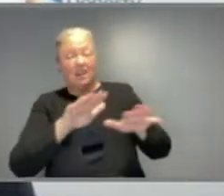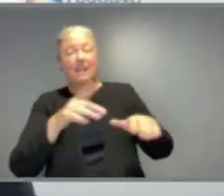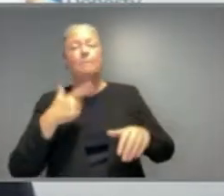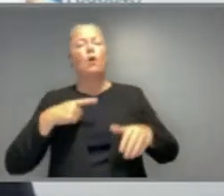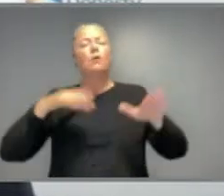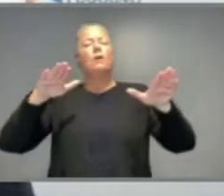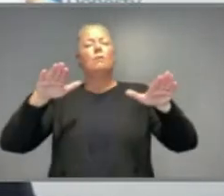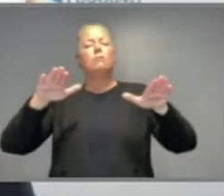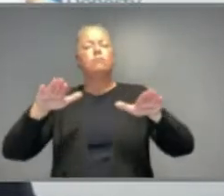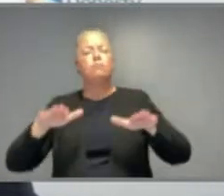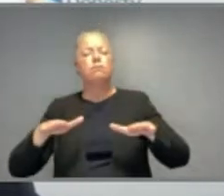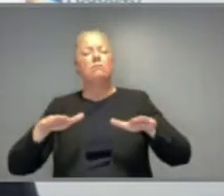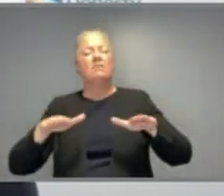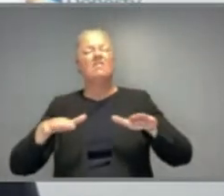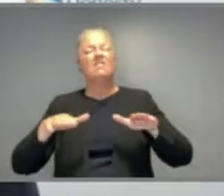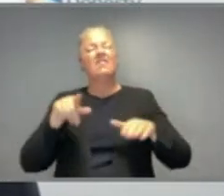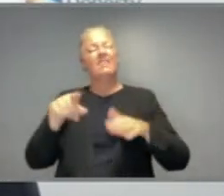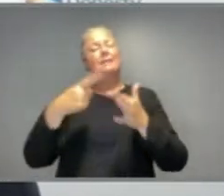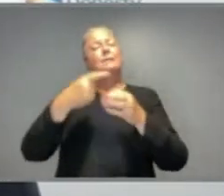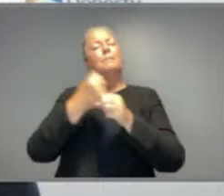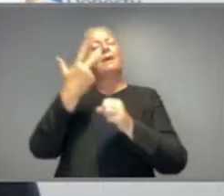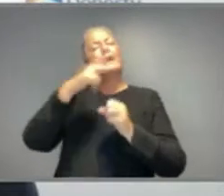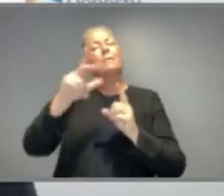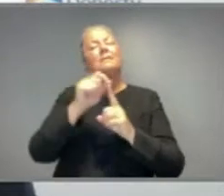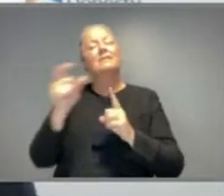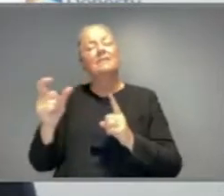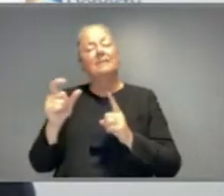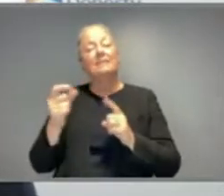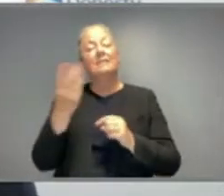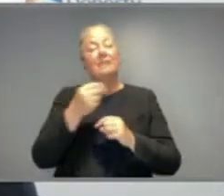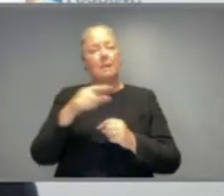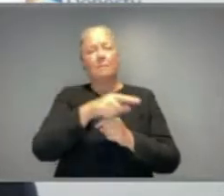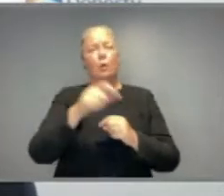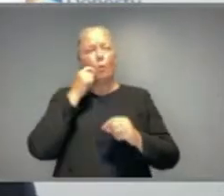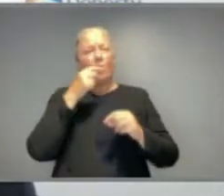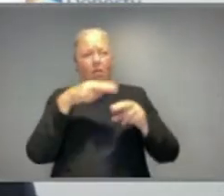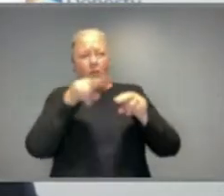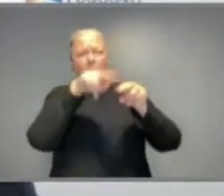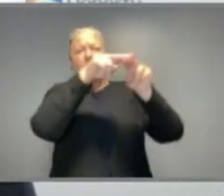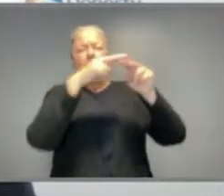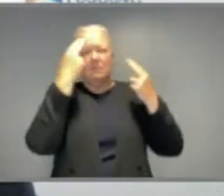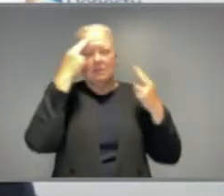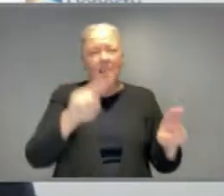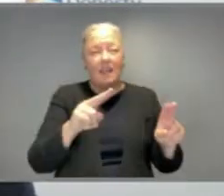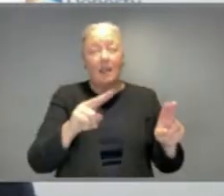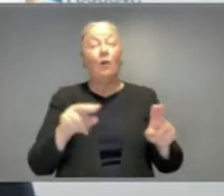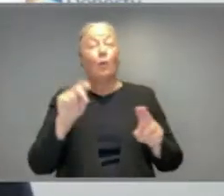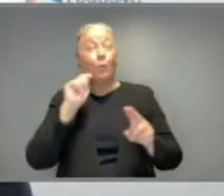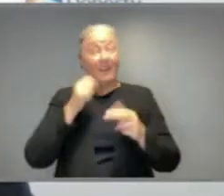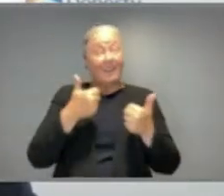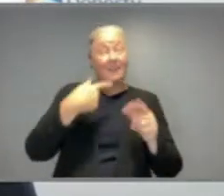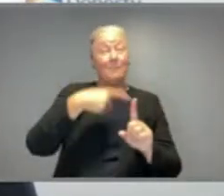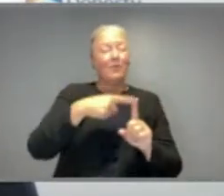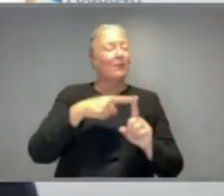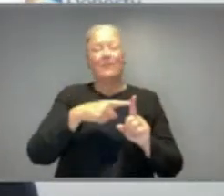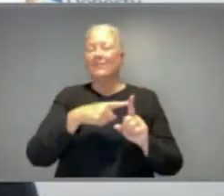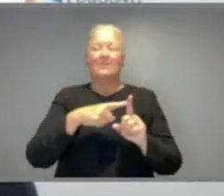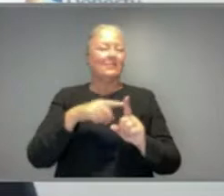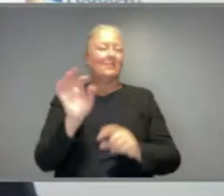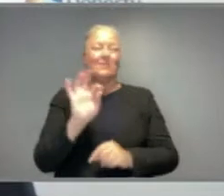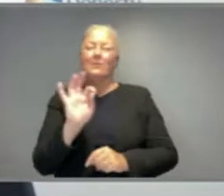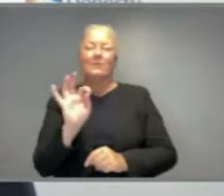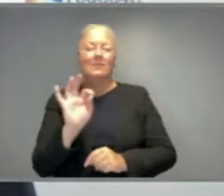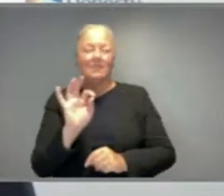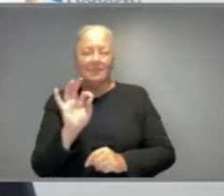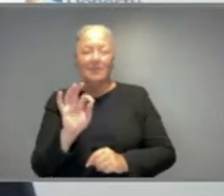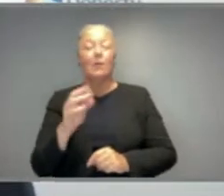the 80% scenario, some of those deaths are yet to accrue. So it actually doesn't do better in the end. It just takes longer for them to add up. But in discussion with